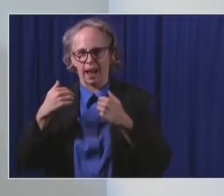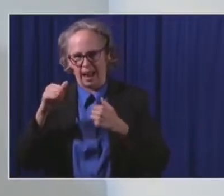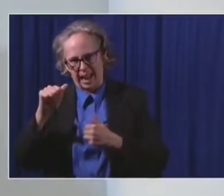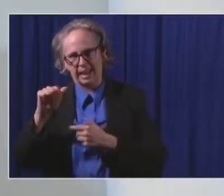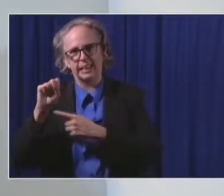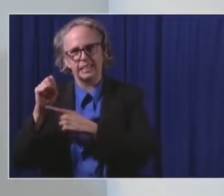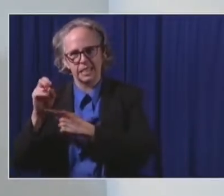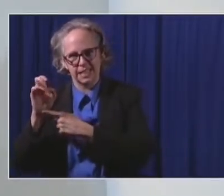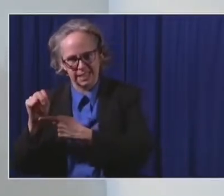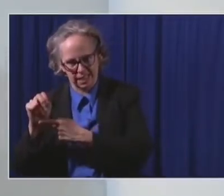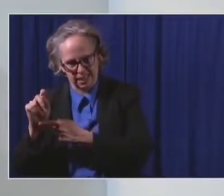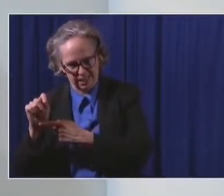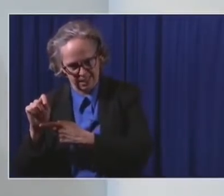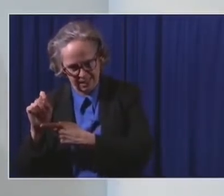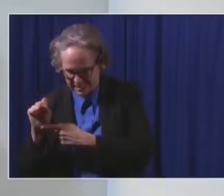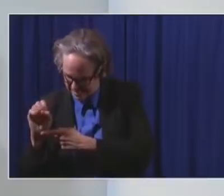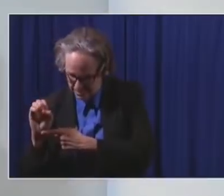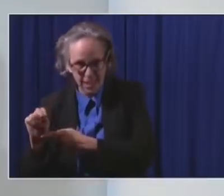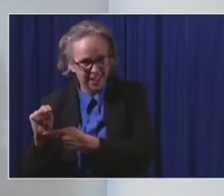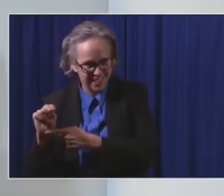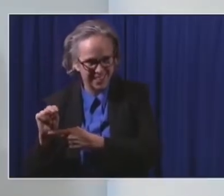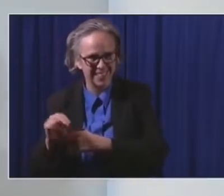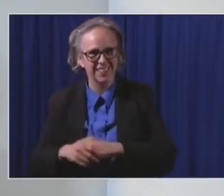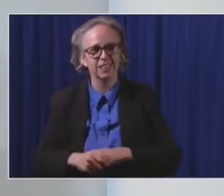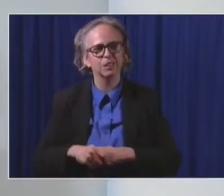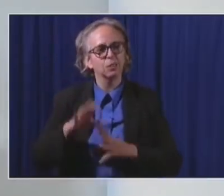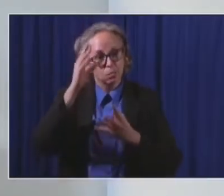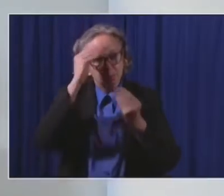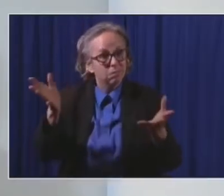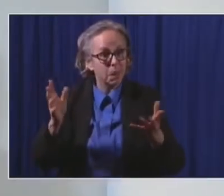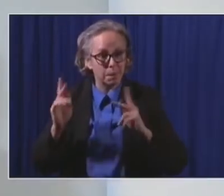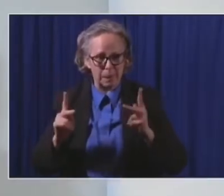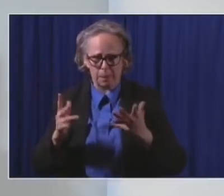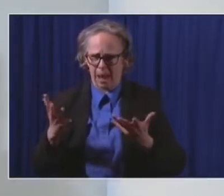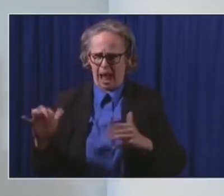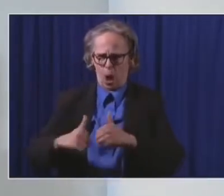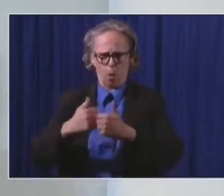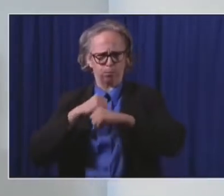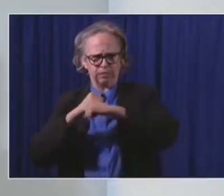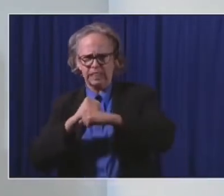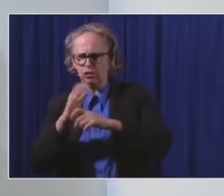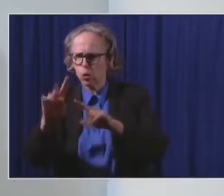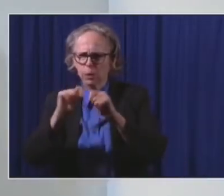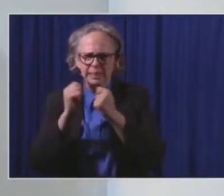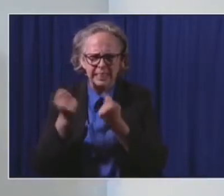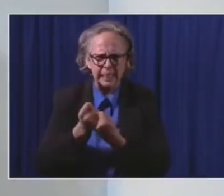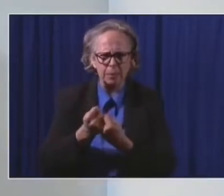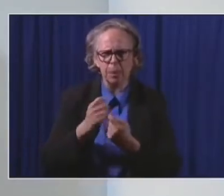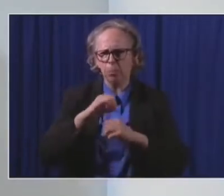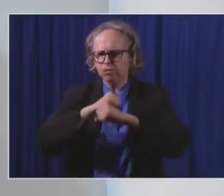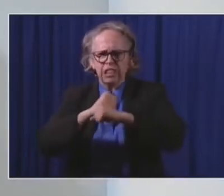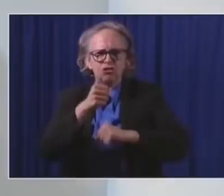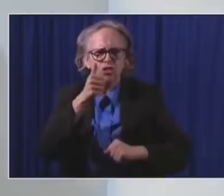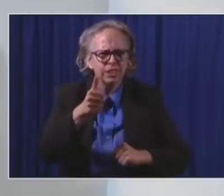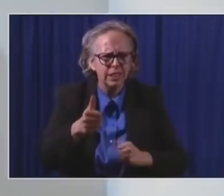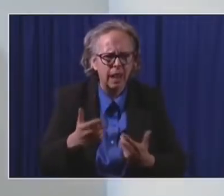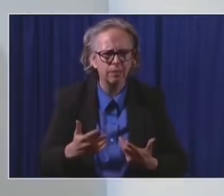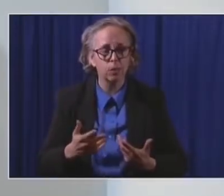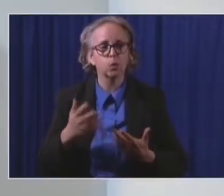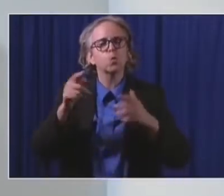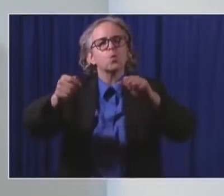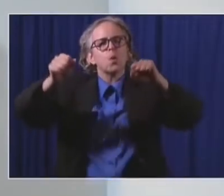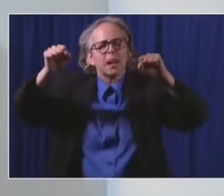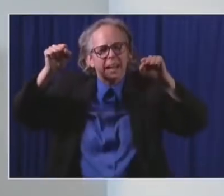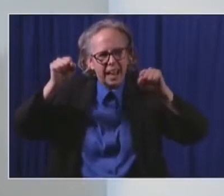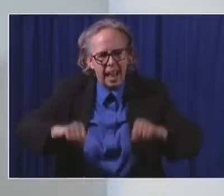lg.ohio.gov/IWantToHaveASeason, giving you all kinds of details about how athletes can get involved in sharing the word of how they're in it together, that in